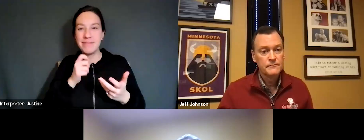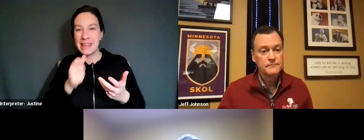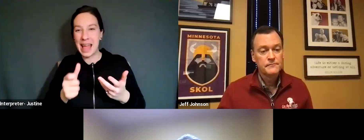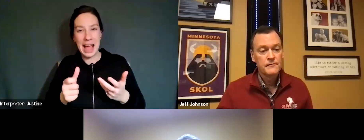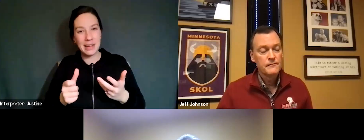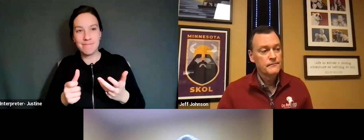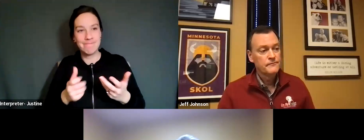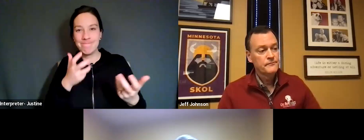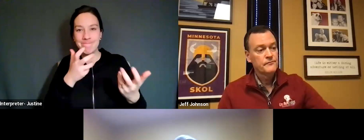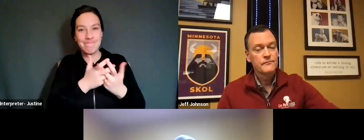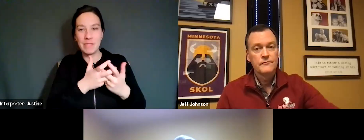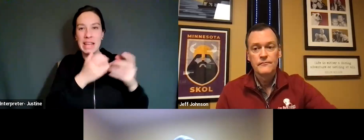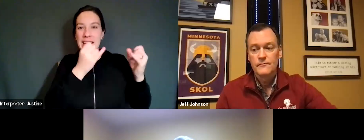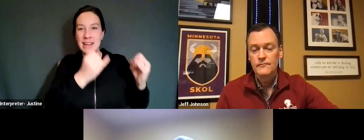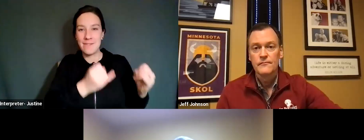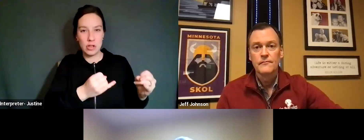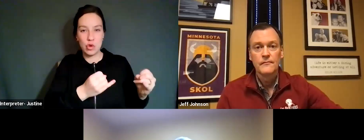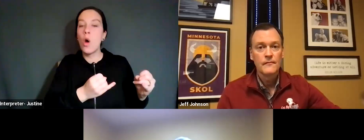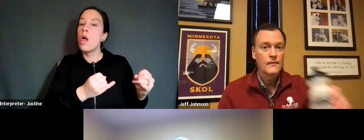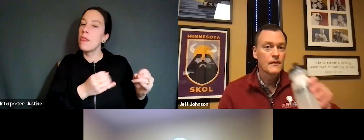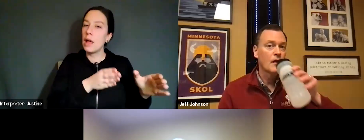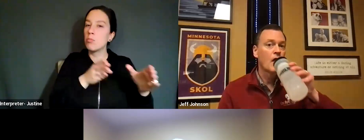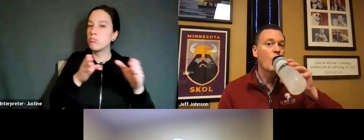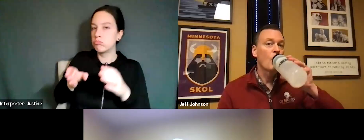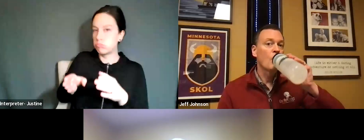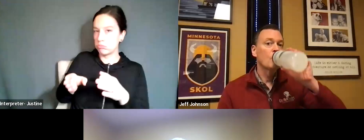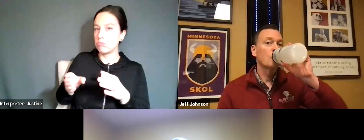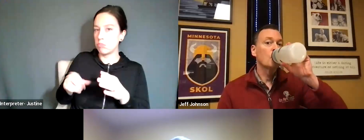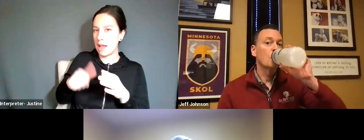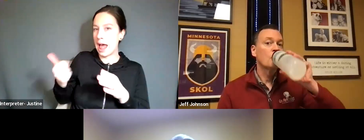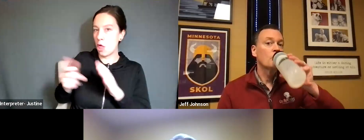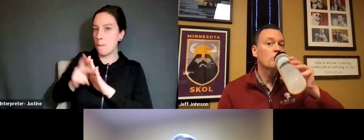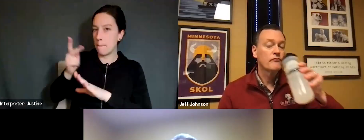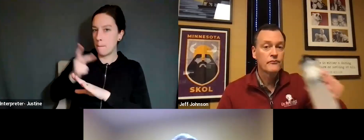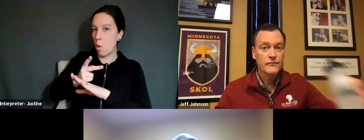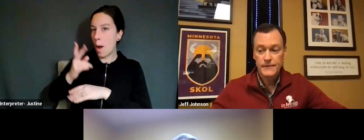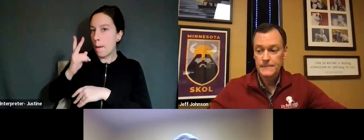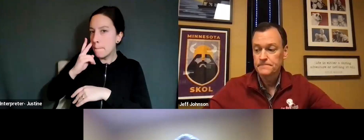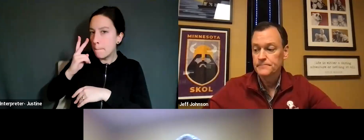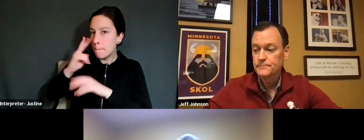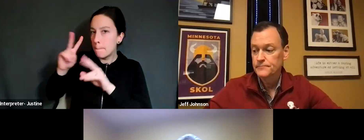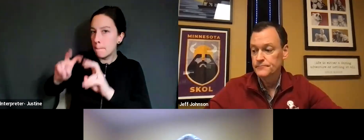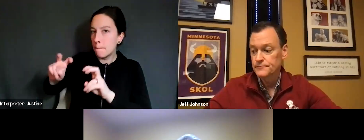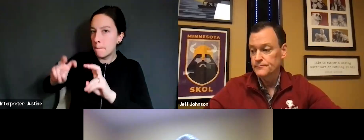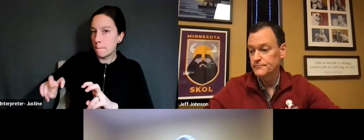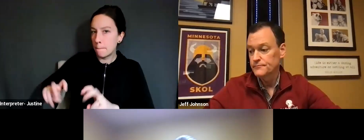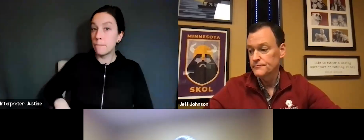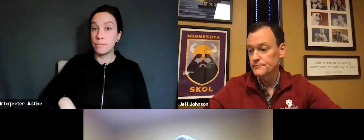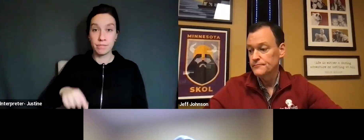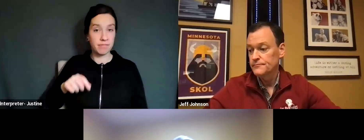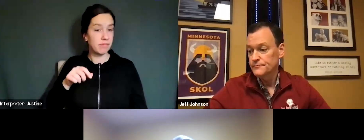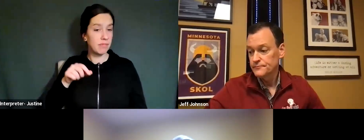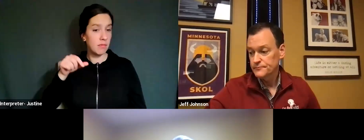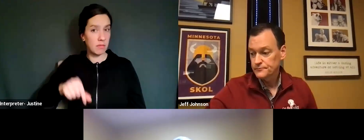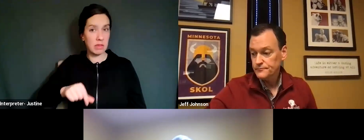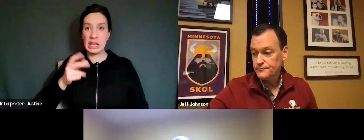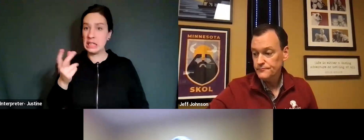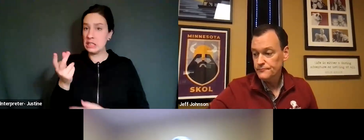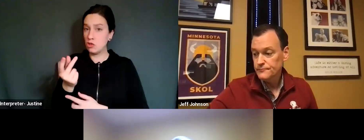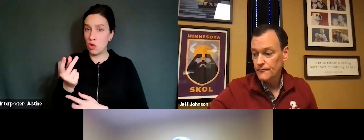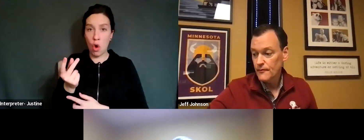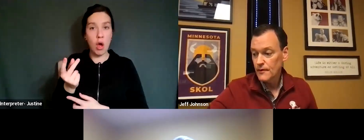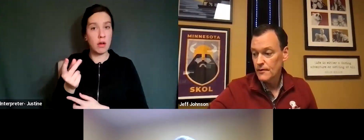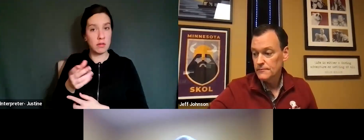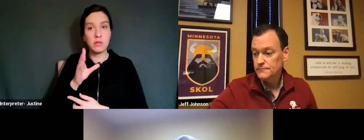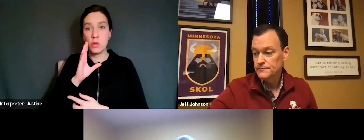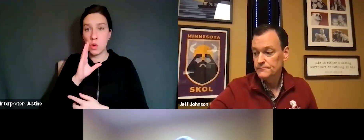would look at this other type of placement. All of our dogs do go through a final training process, and these dogs would be no different. So once a dog is